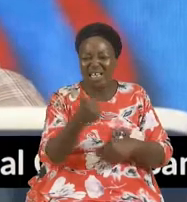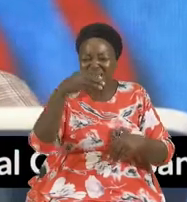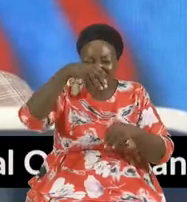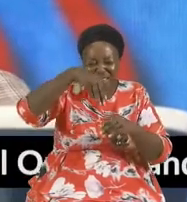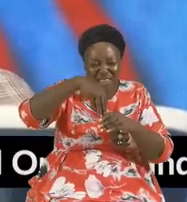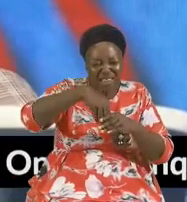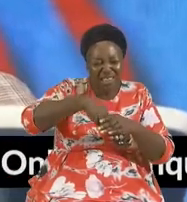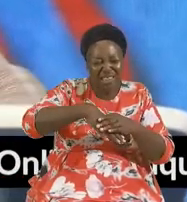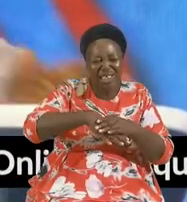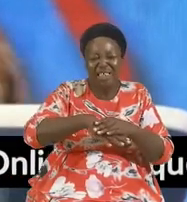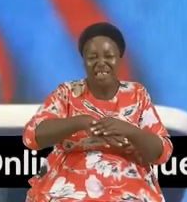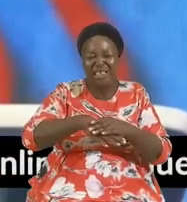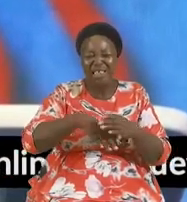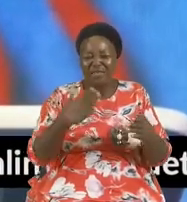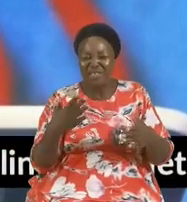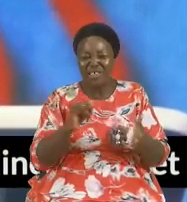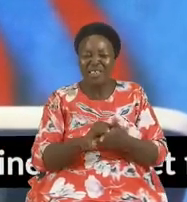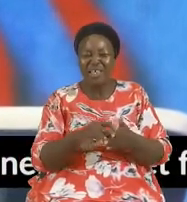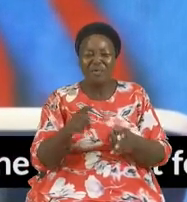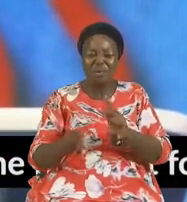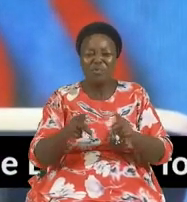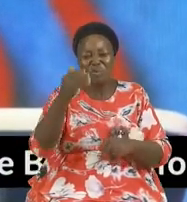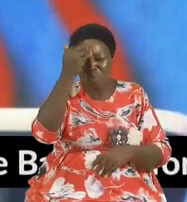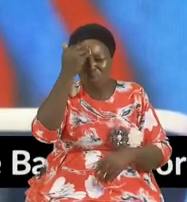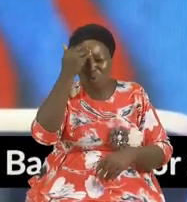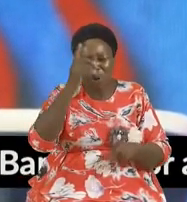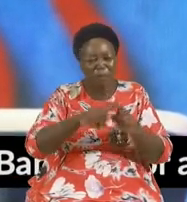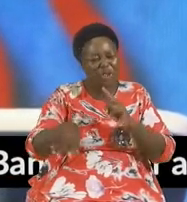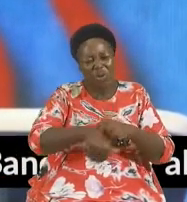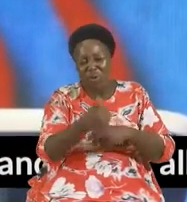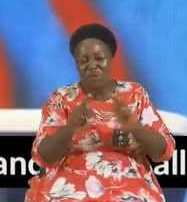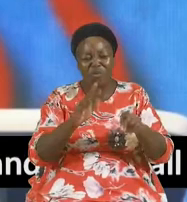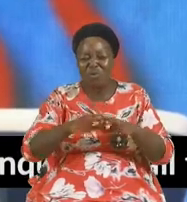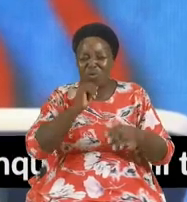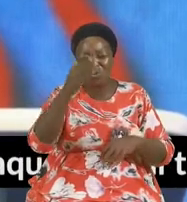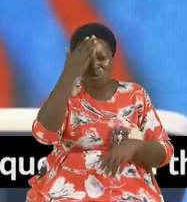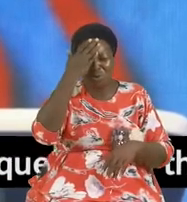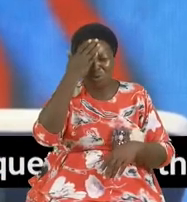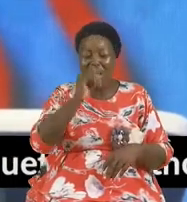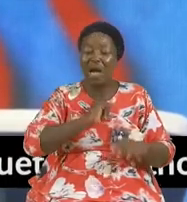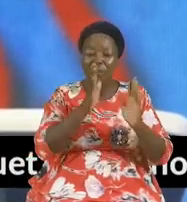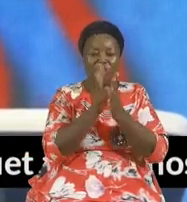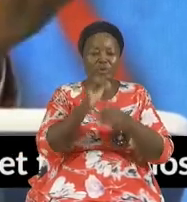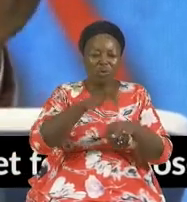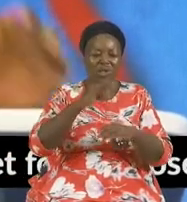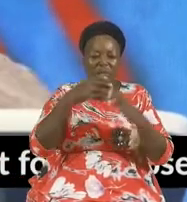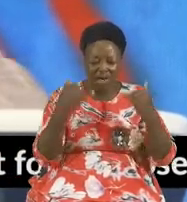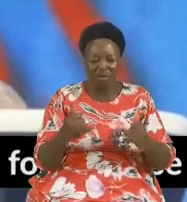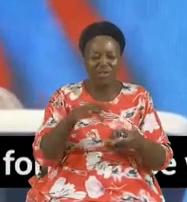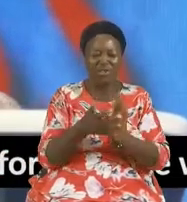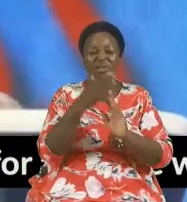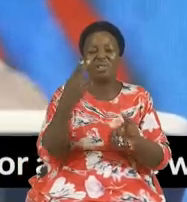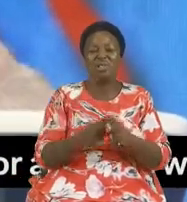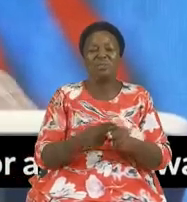well as any internal thing that the people know, what other people may